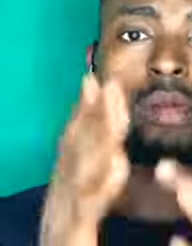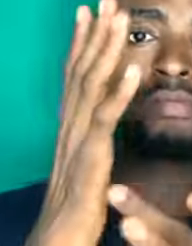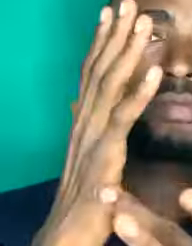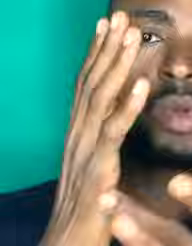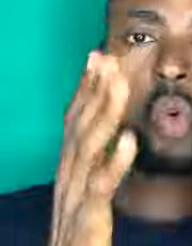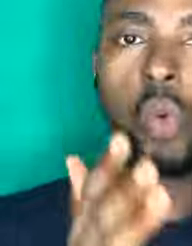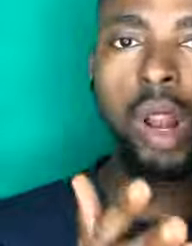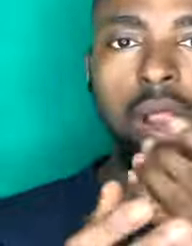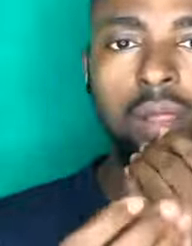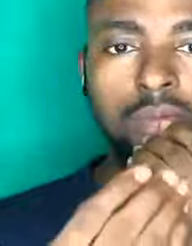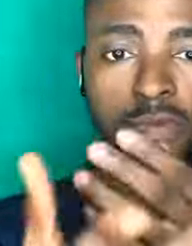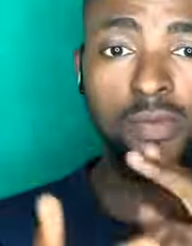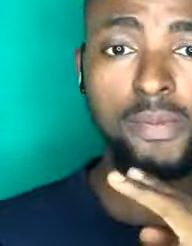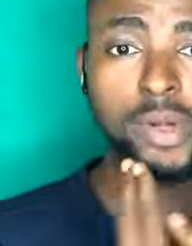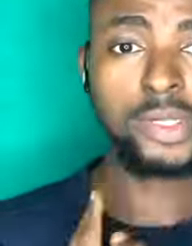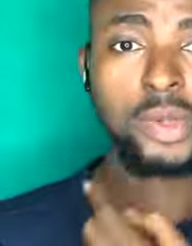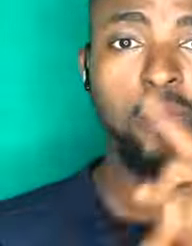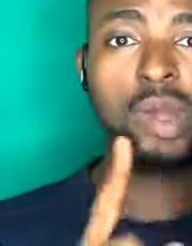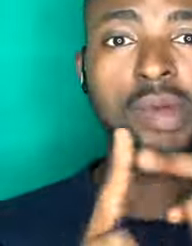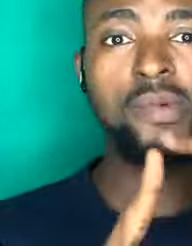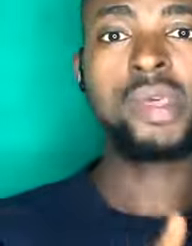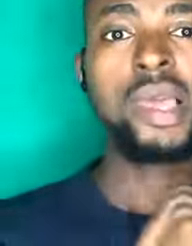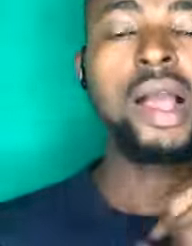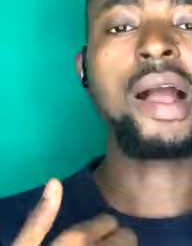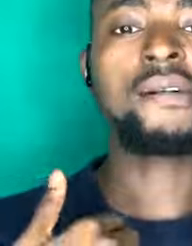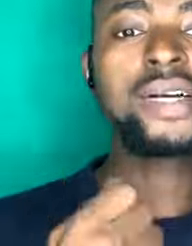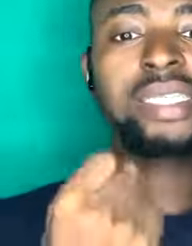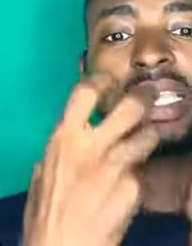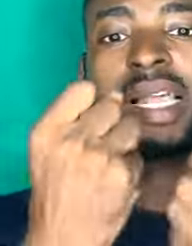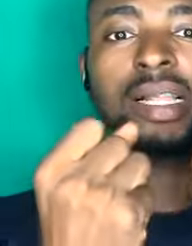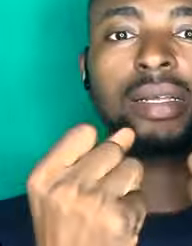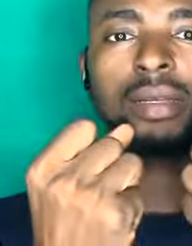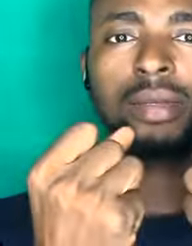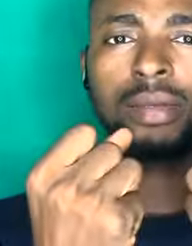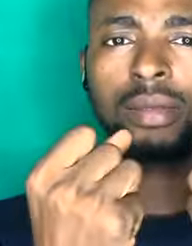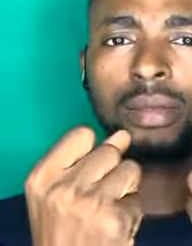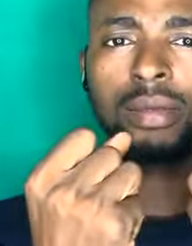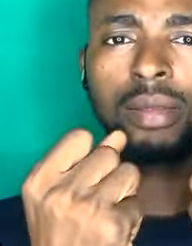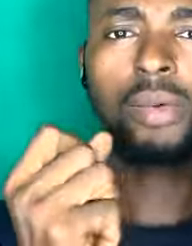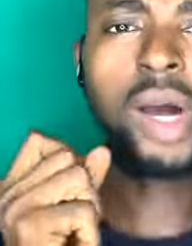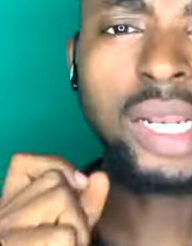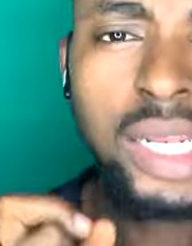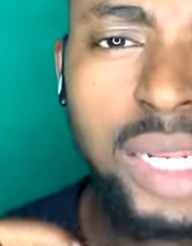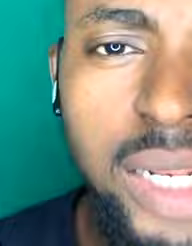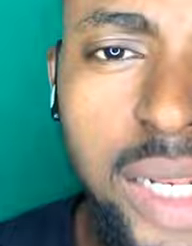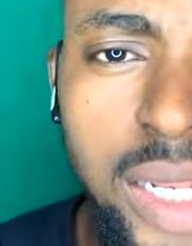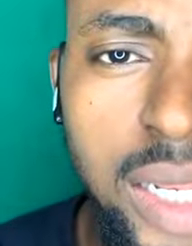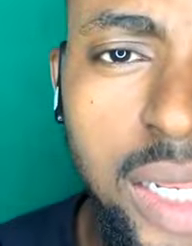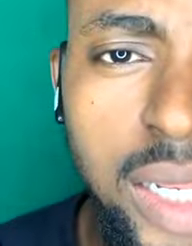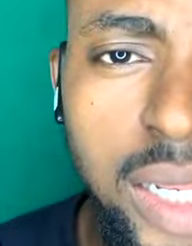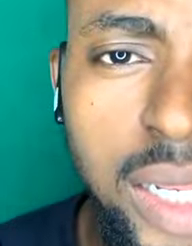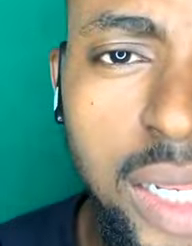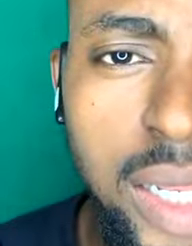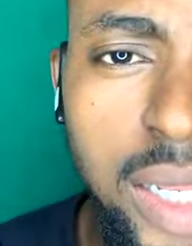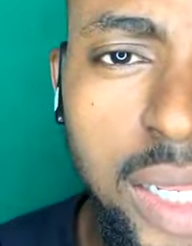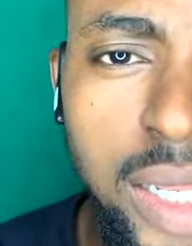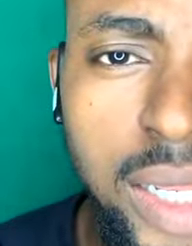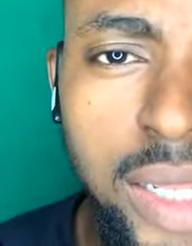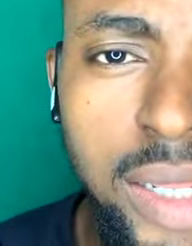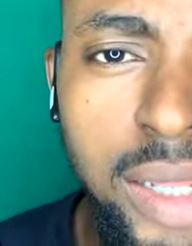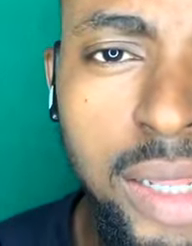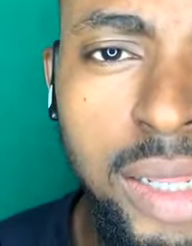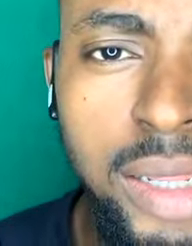us know when we have the sign language interpreter on board. So with no further, can you hear